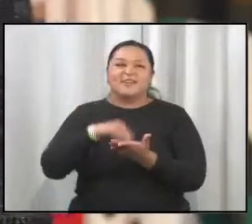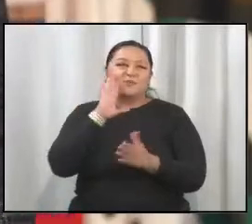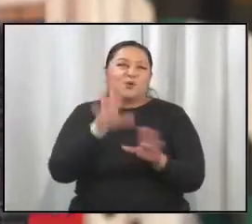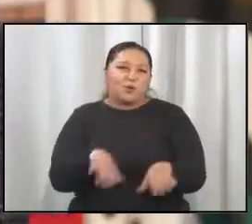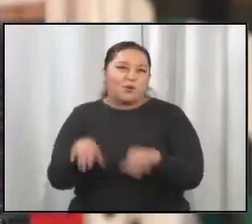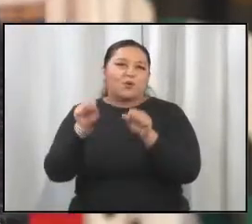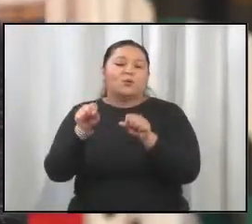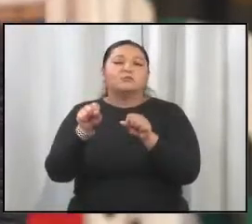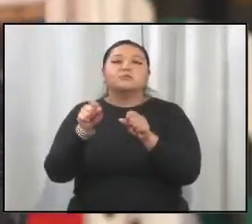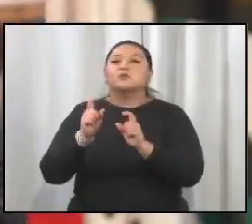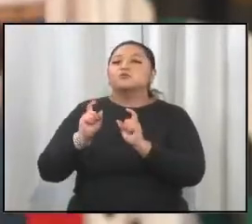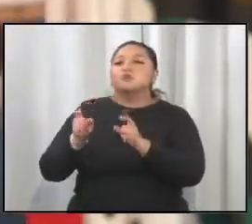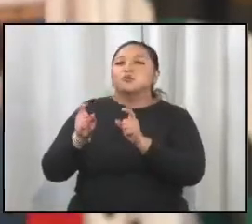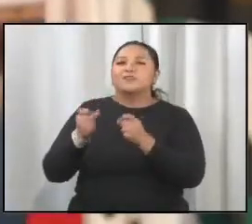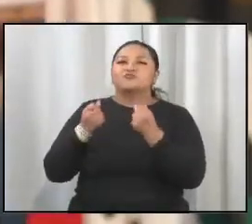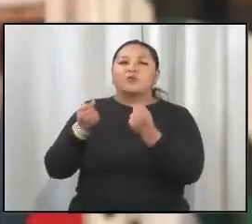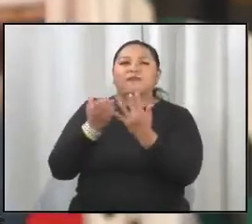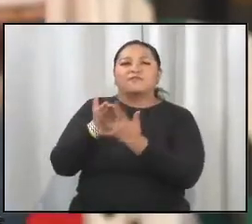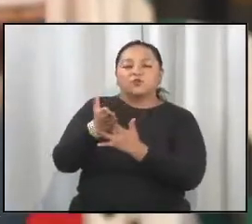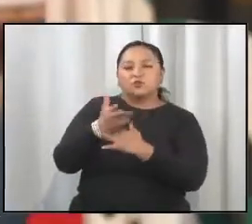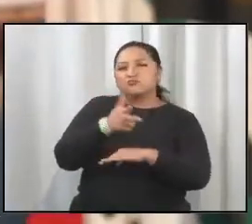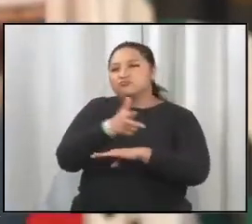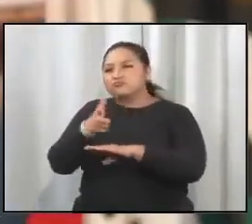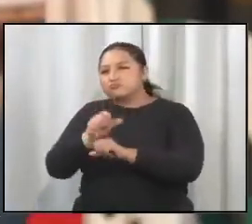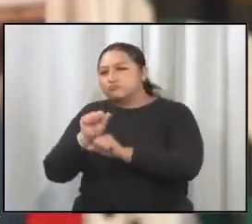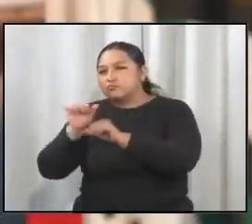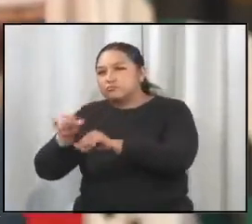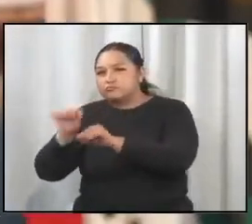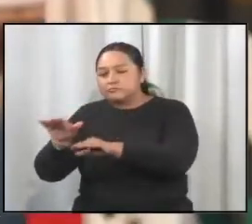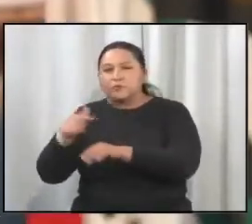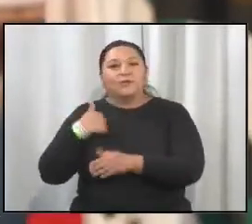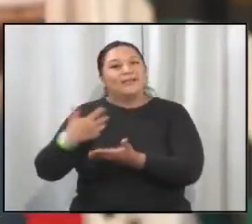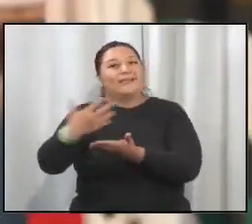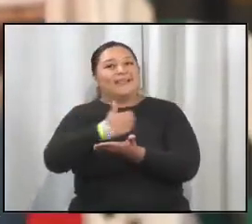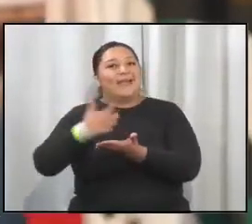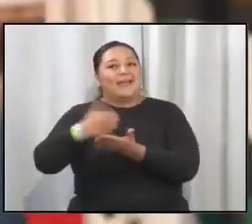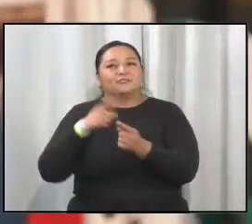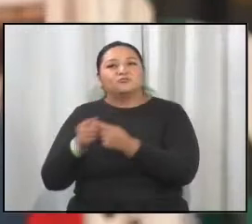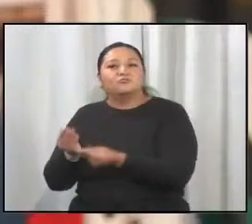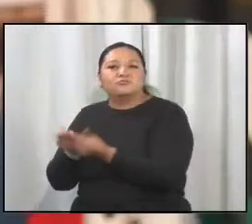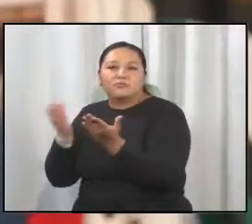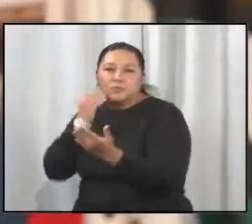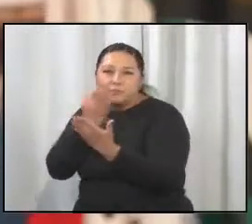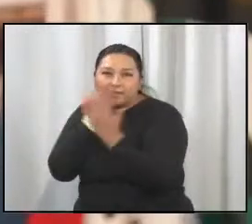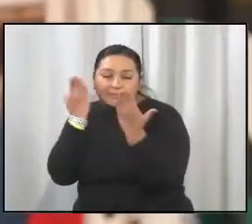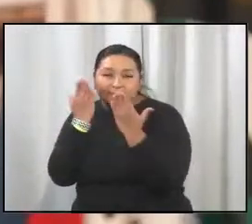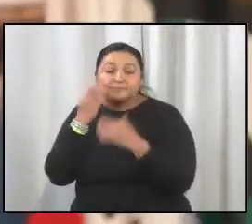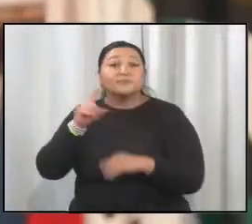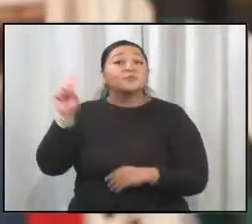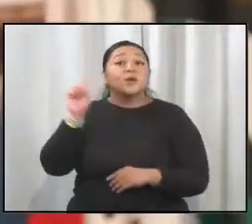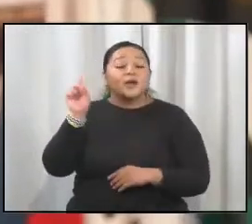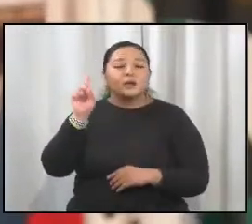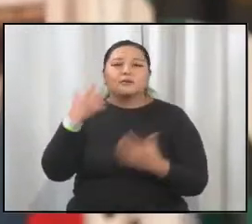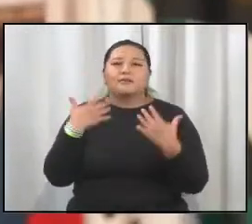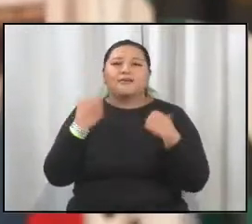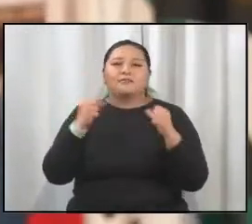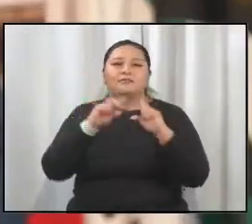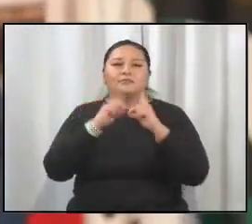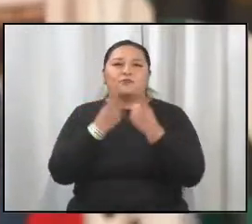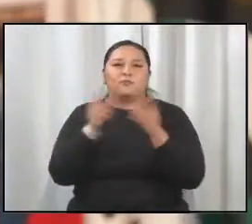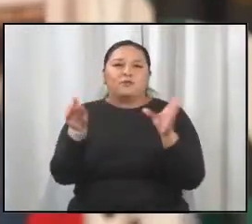donation drive-through to collect more items and provide for those in need. You can bring your donations to the health department offices located